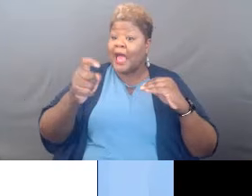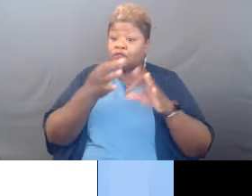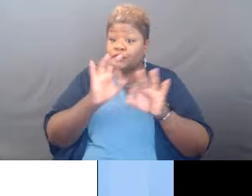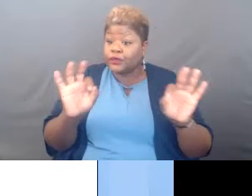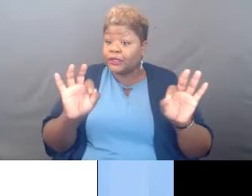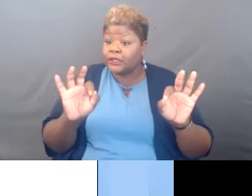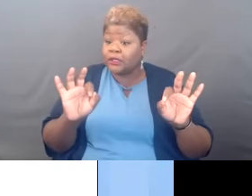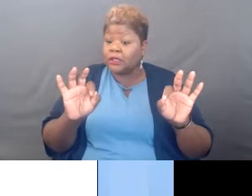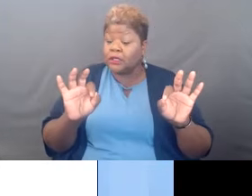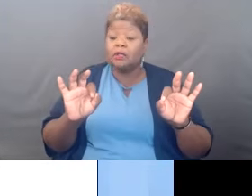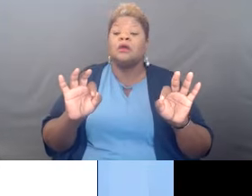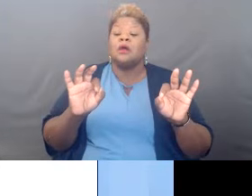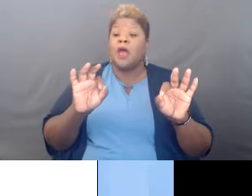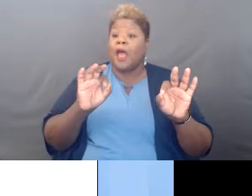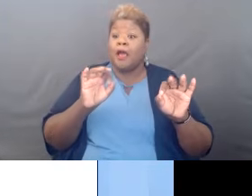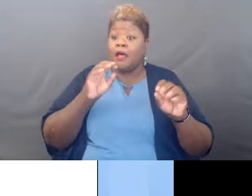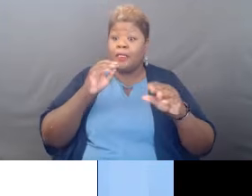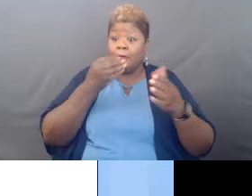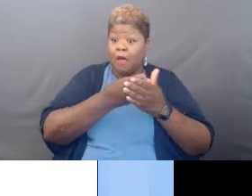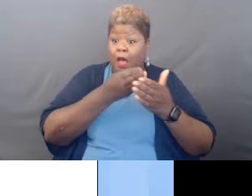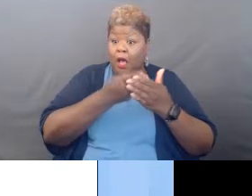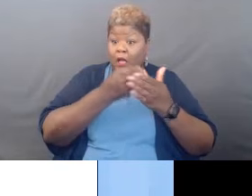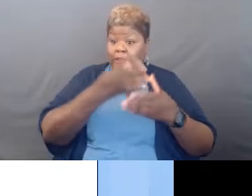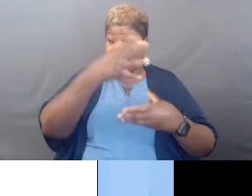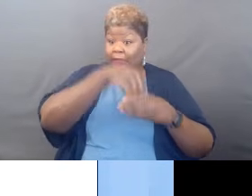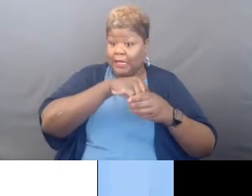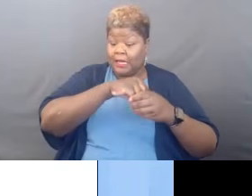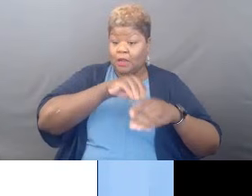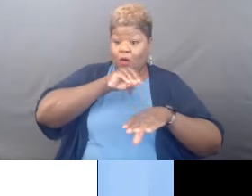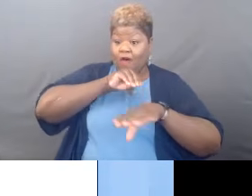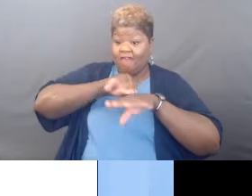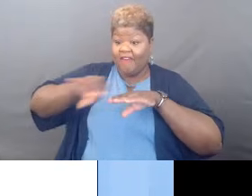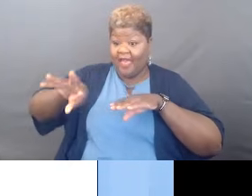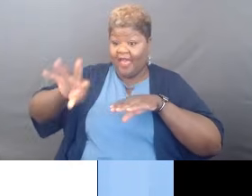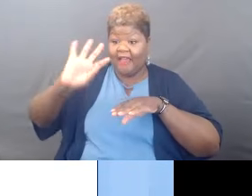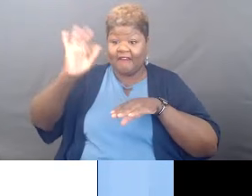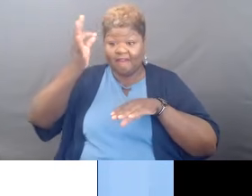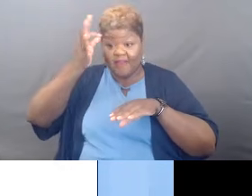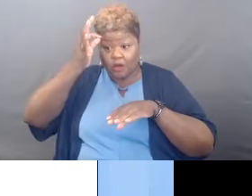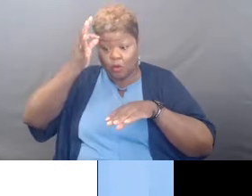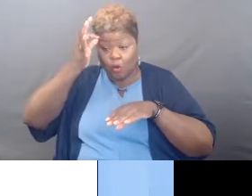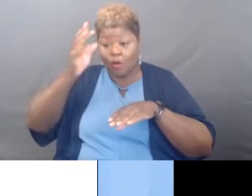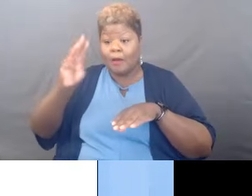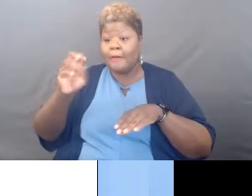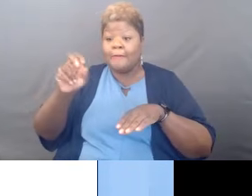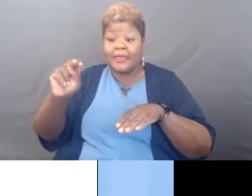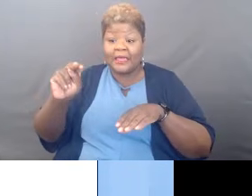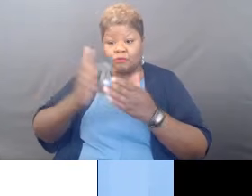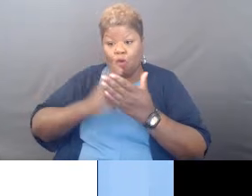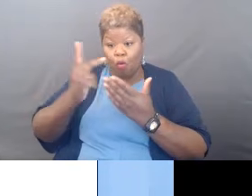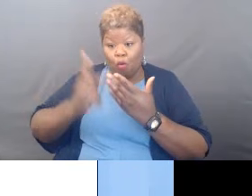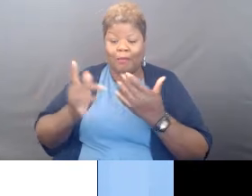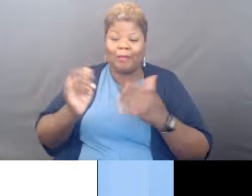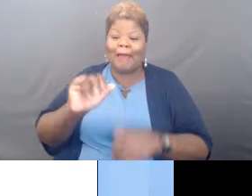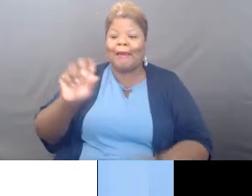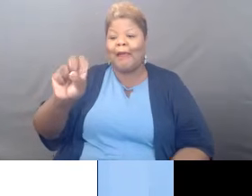and assets in the account do not affect eligibility for federal or Arizona means tested benefit programs like SSI or